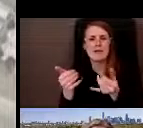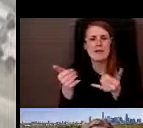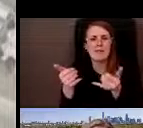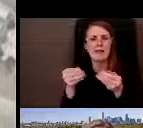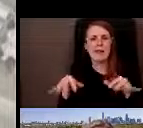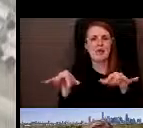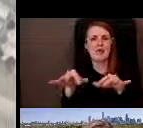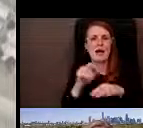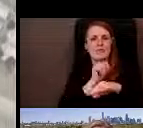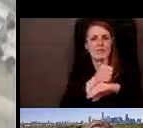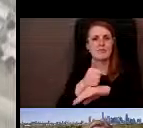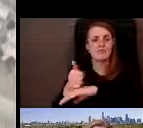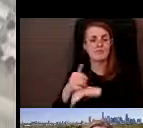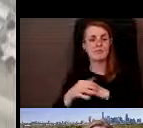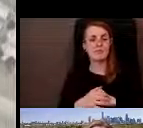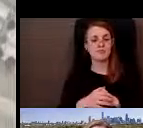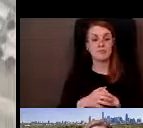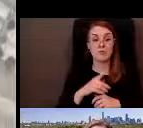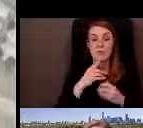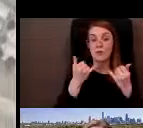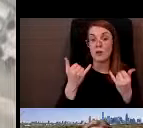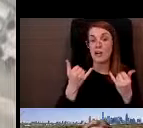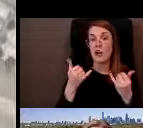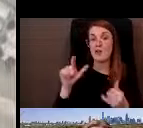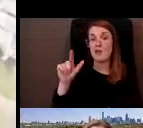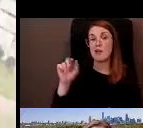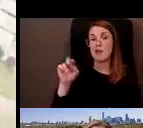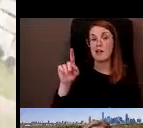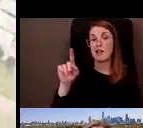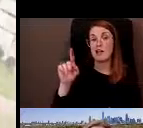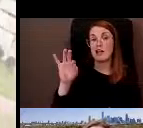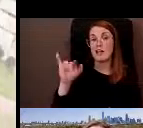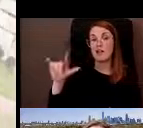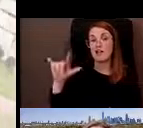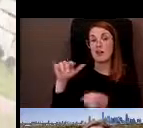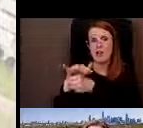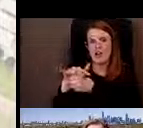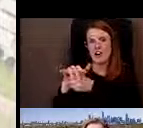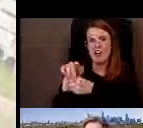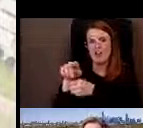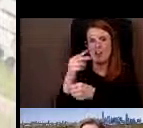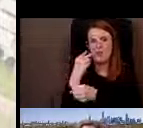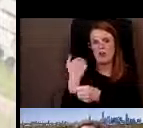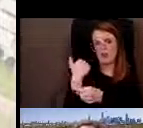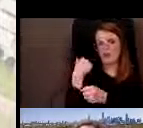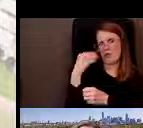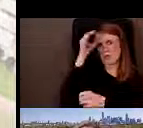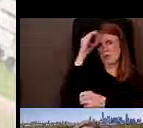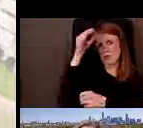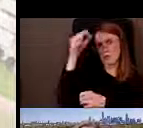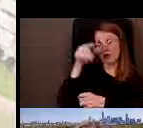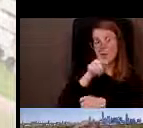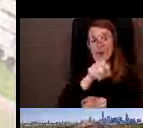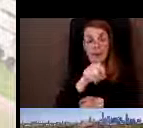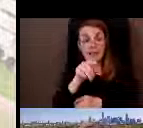Here's the existing landfill area today, as we saw in the previous concept. And in the edges concept, this area